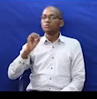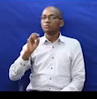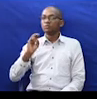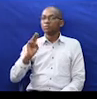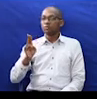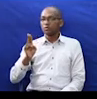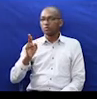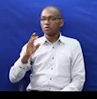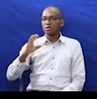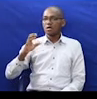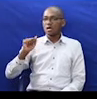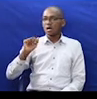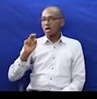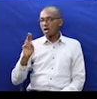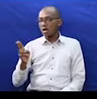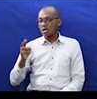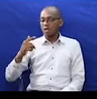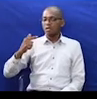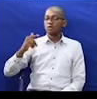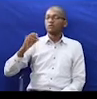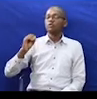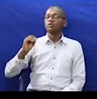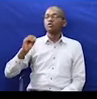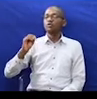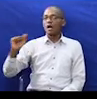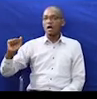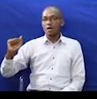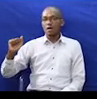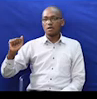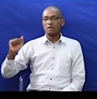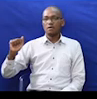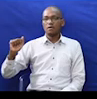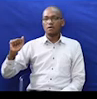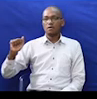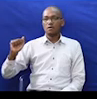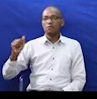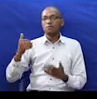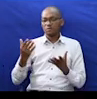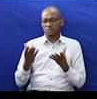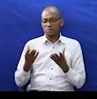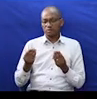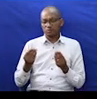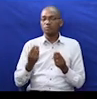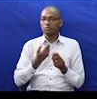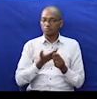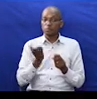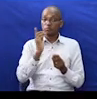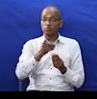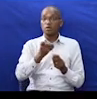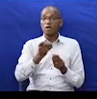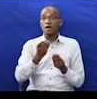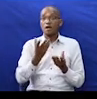do, a. So this word is simple or helps to remember